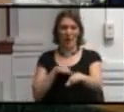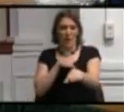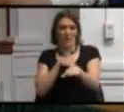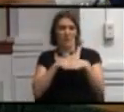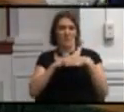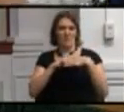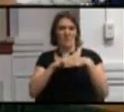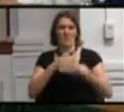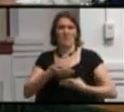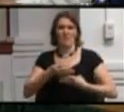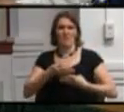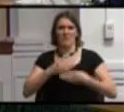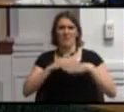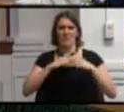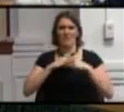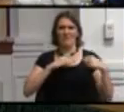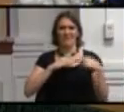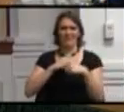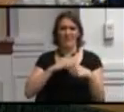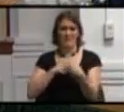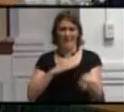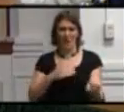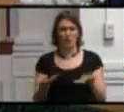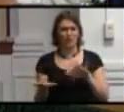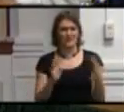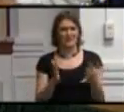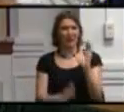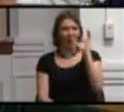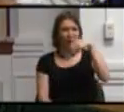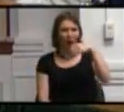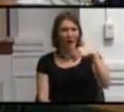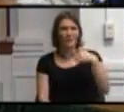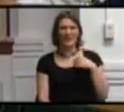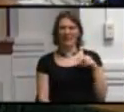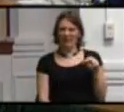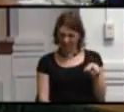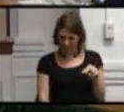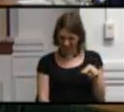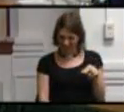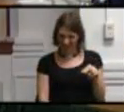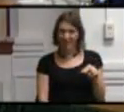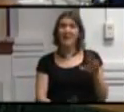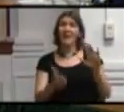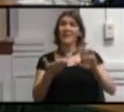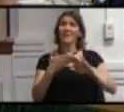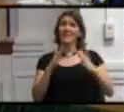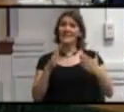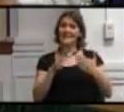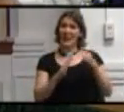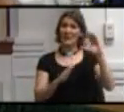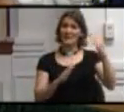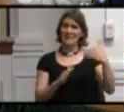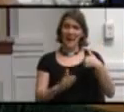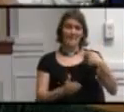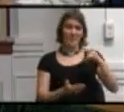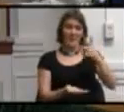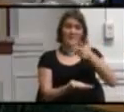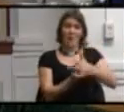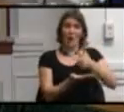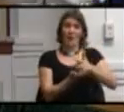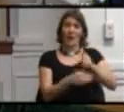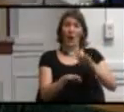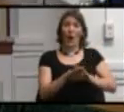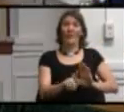property. And as it was actually laid out, the town had public parking spaces